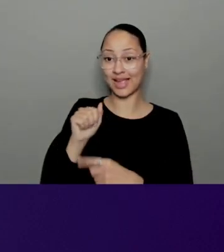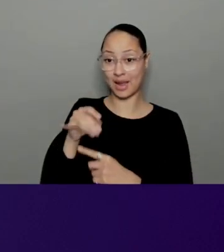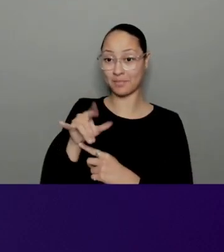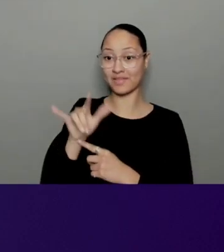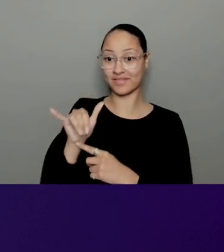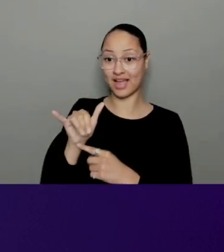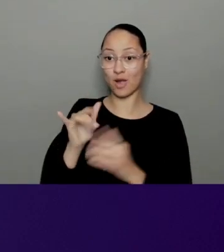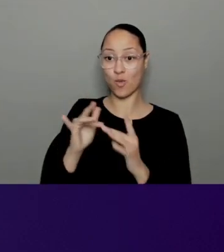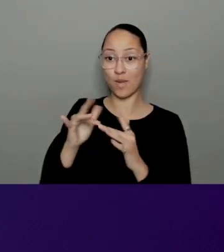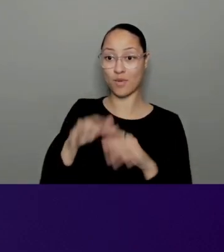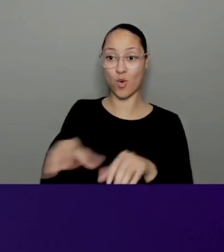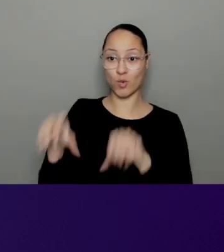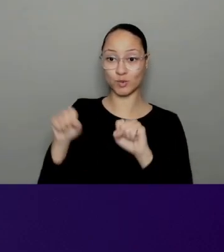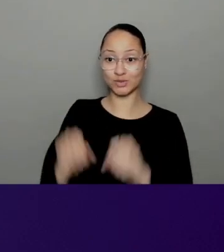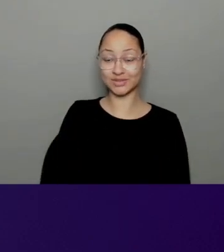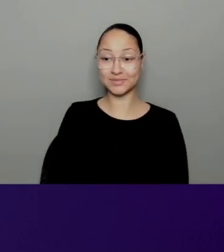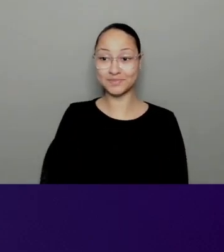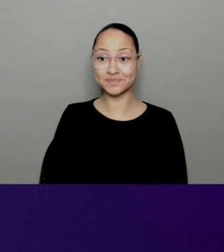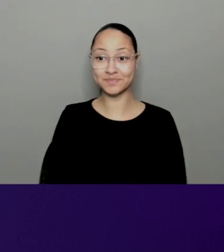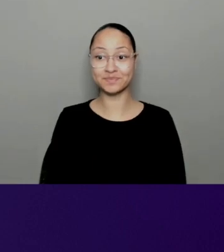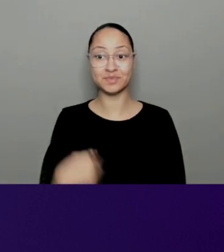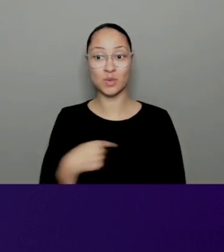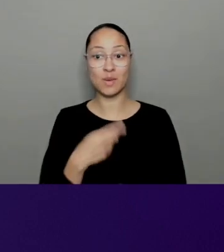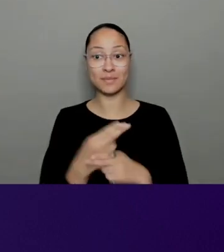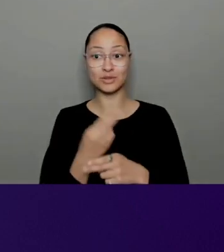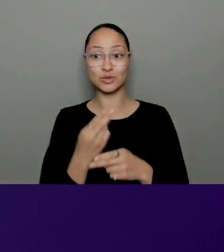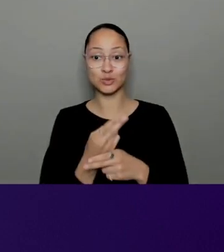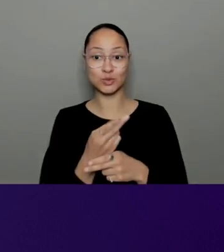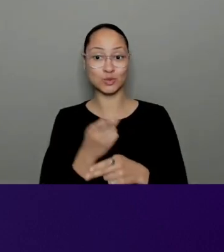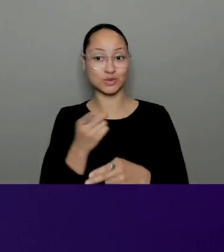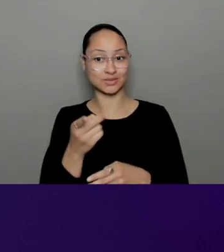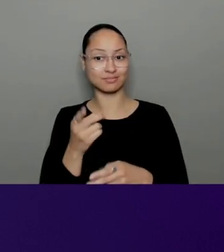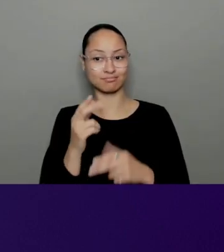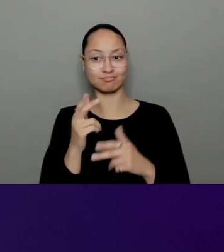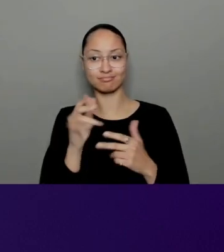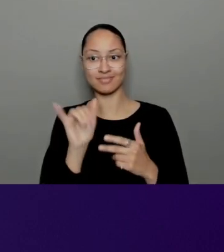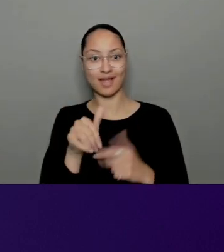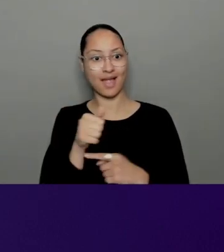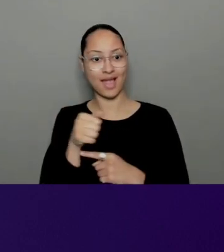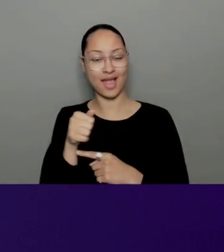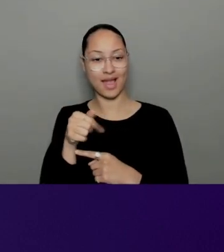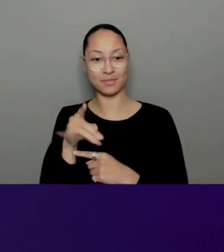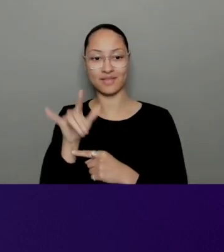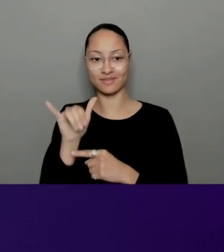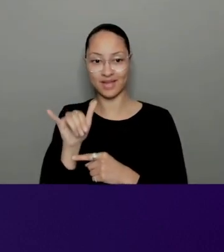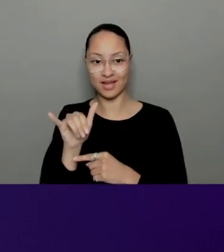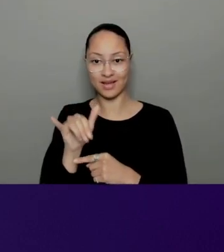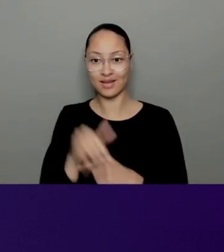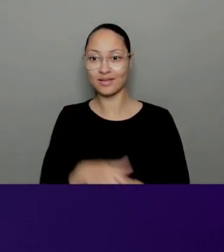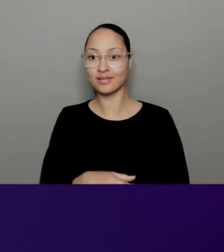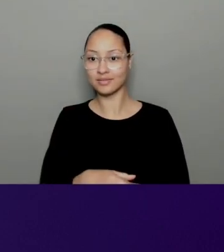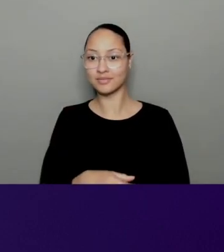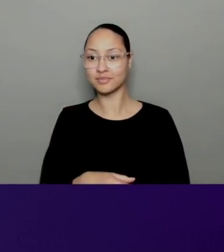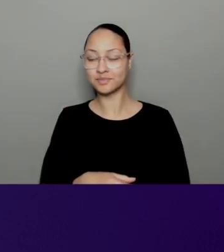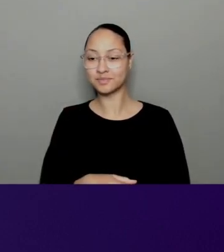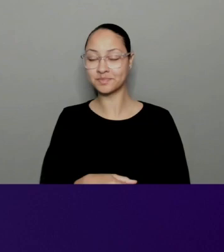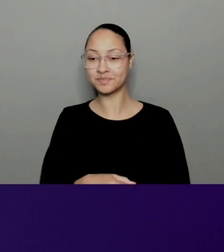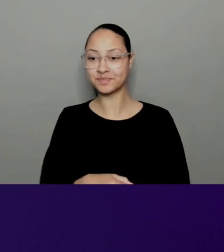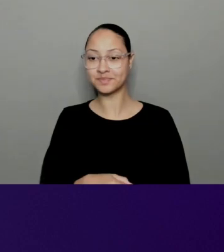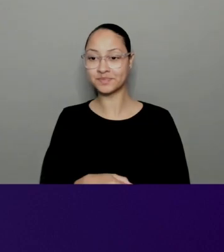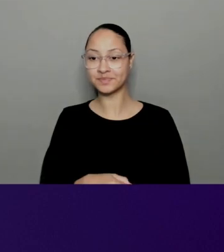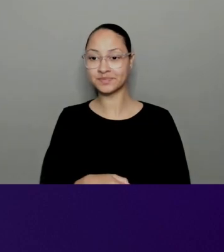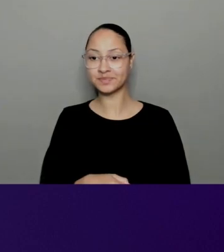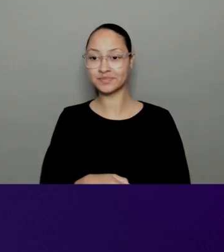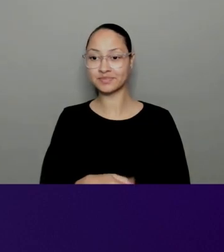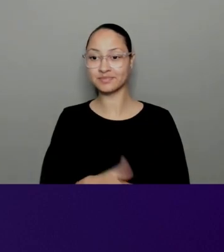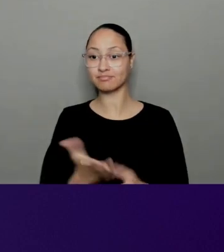We built this cool app using AWS Amplify, which uses a ton of other things under the hood, where folks who are attending